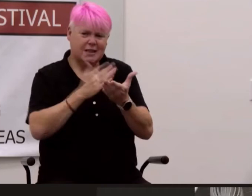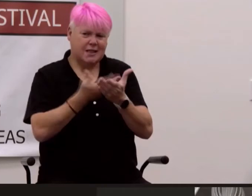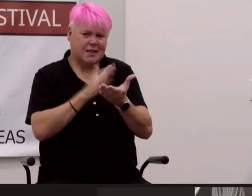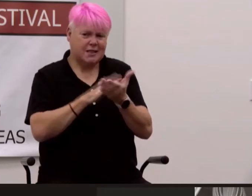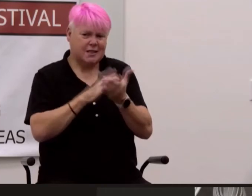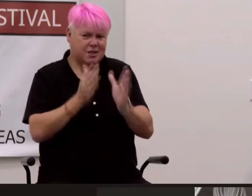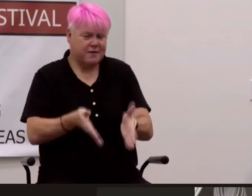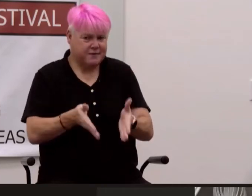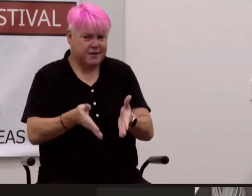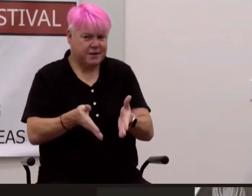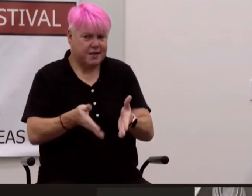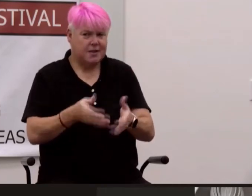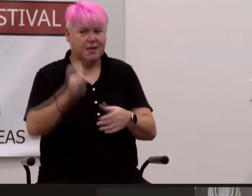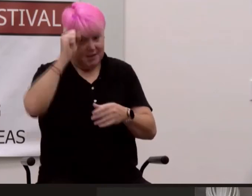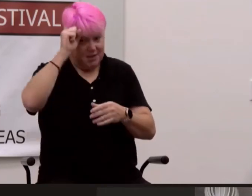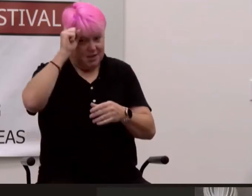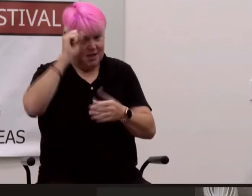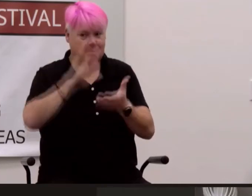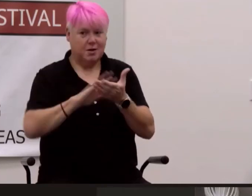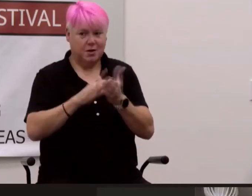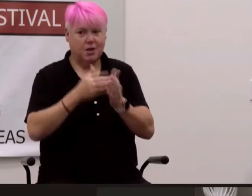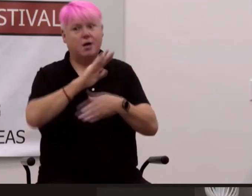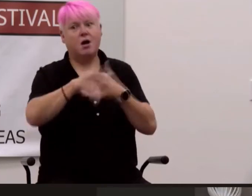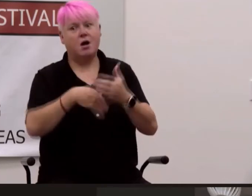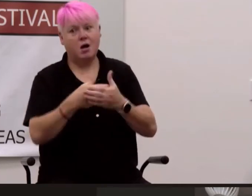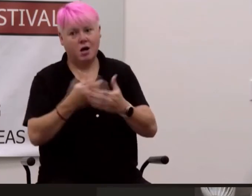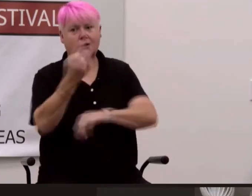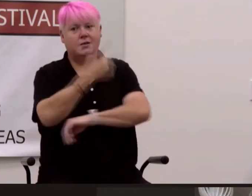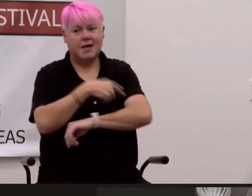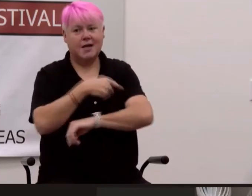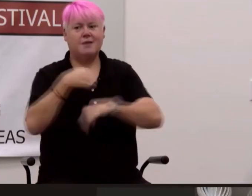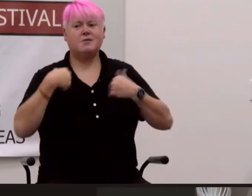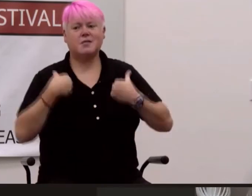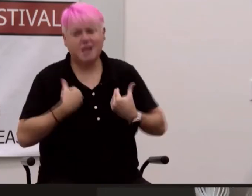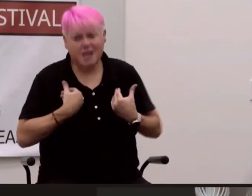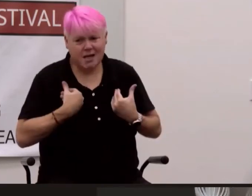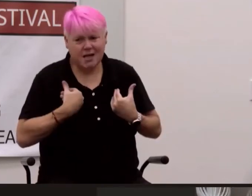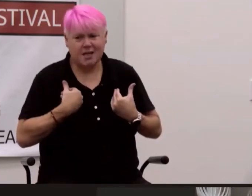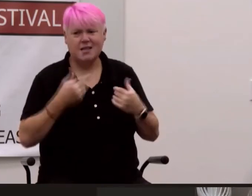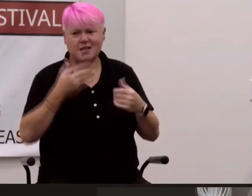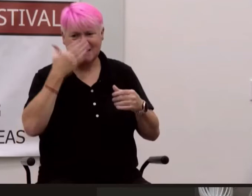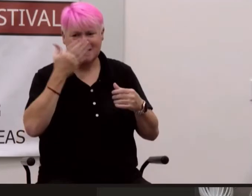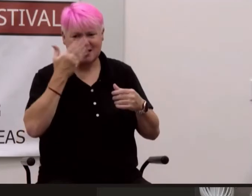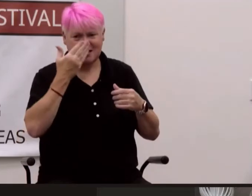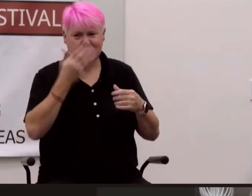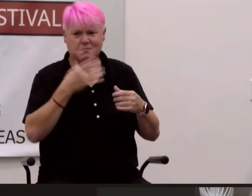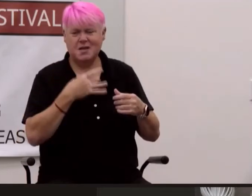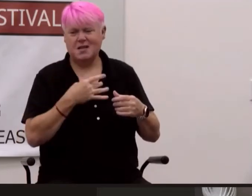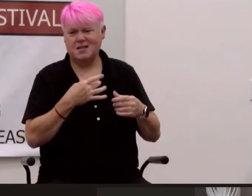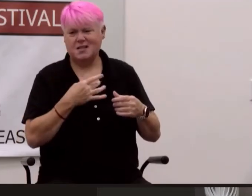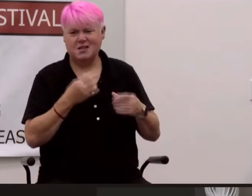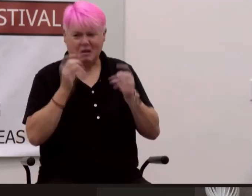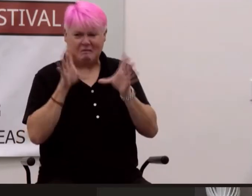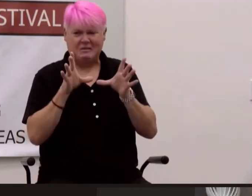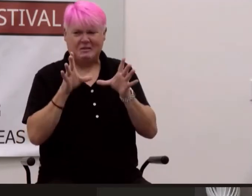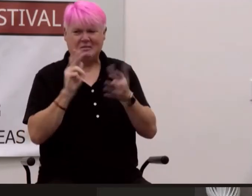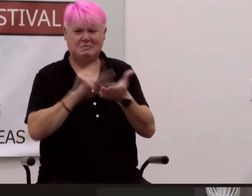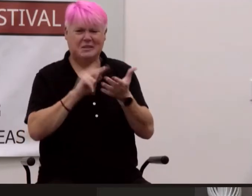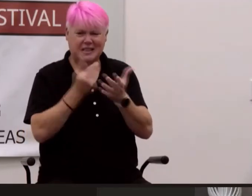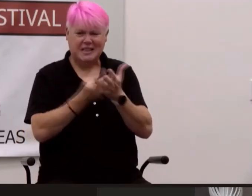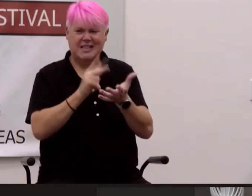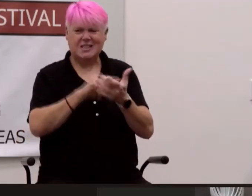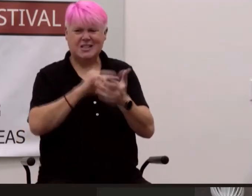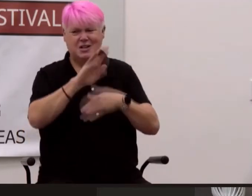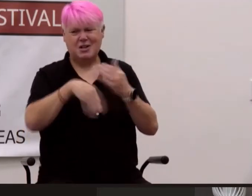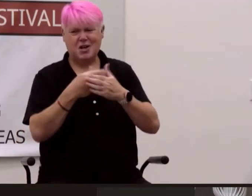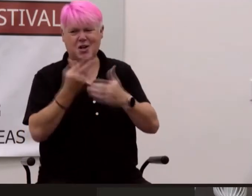see the chef. And Shane had been cooking all night. He was tired. He smelled like he was in the kitchen all day and he didn't want to